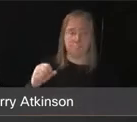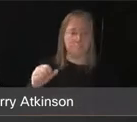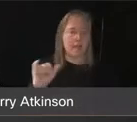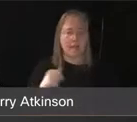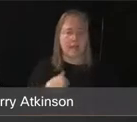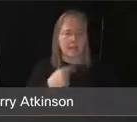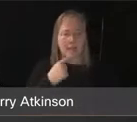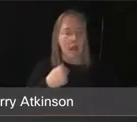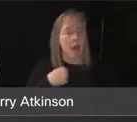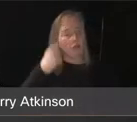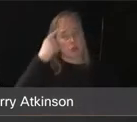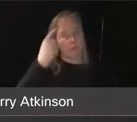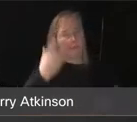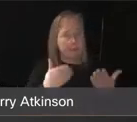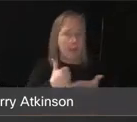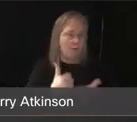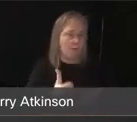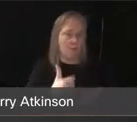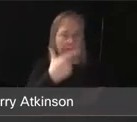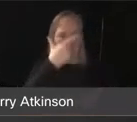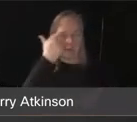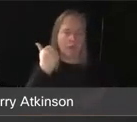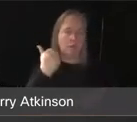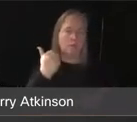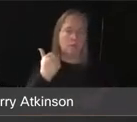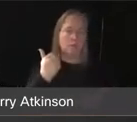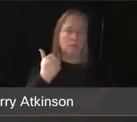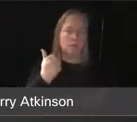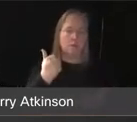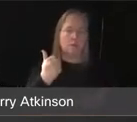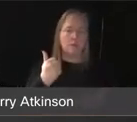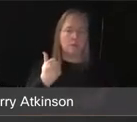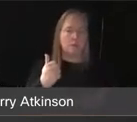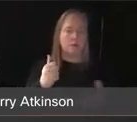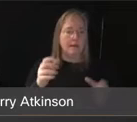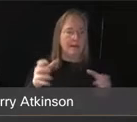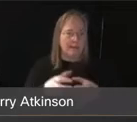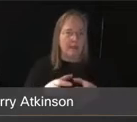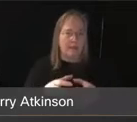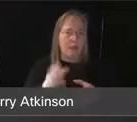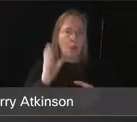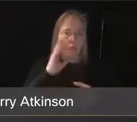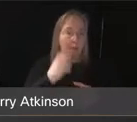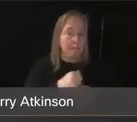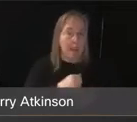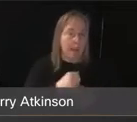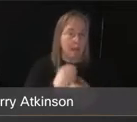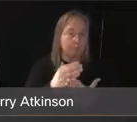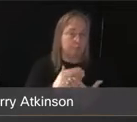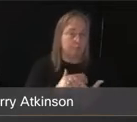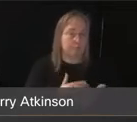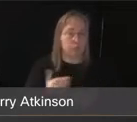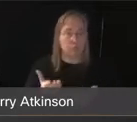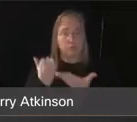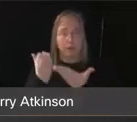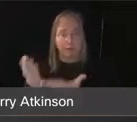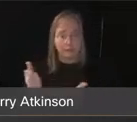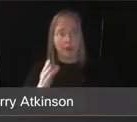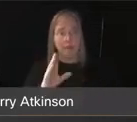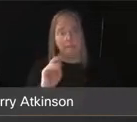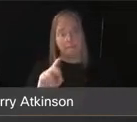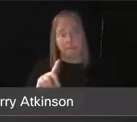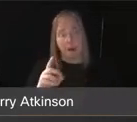I thought it might be helpful because, you know, the committee is going to be making recommendations on the bond